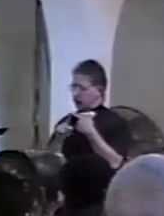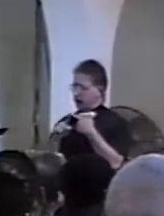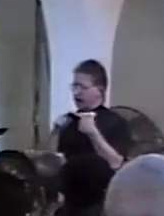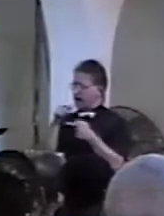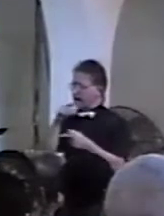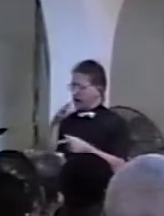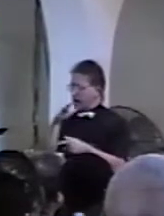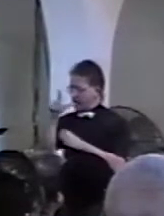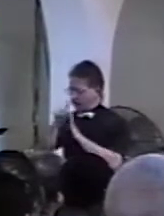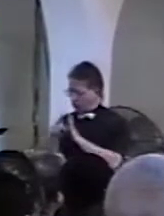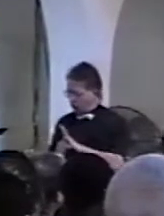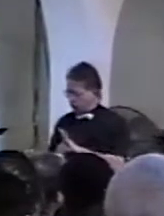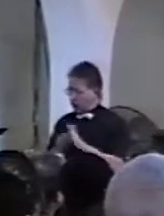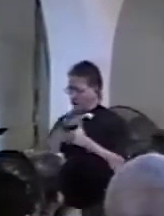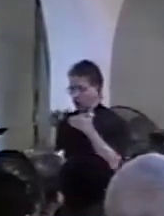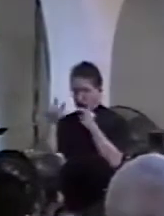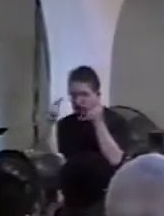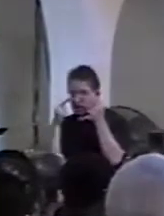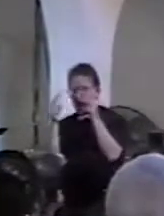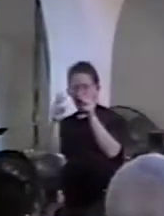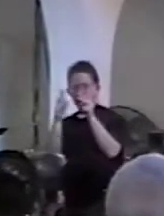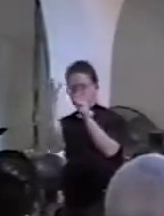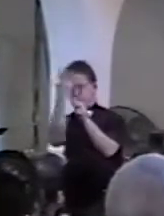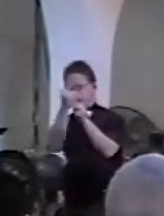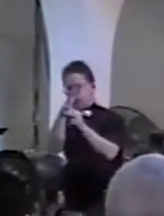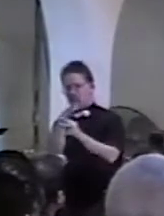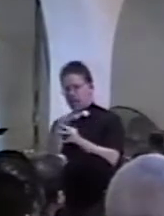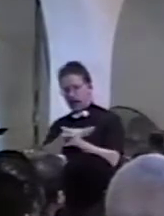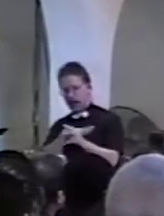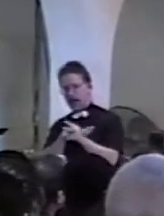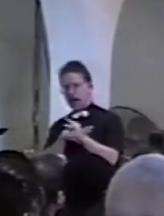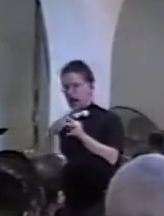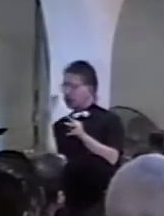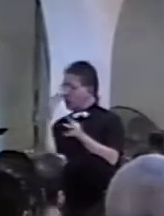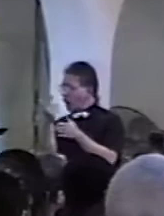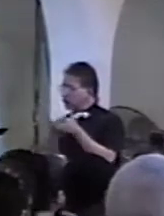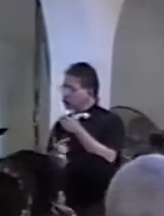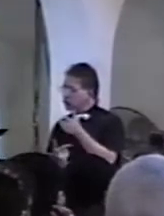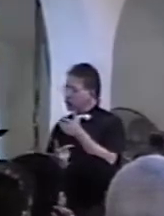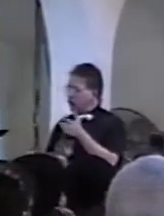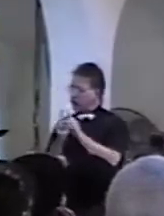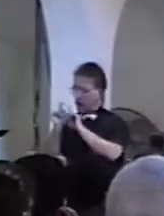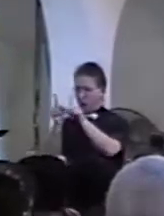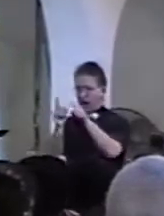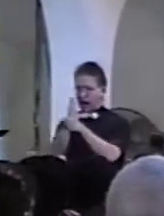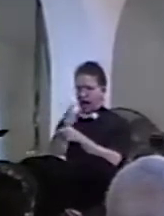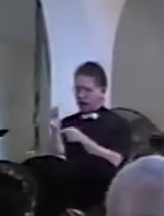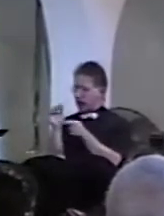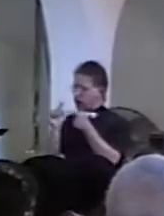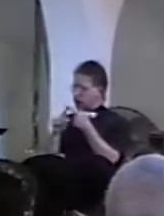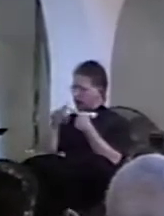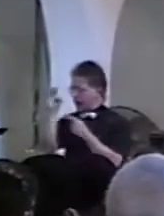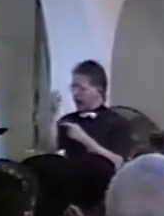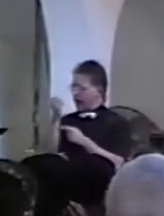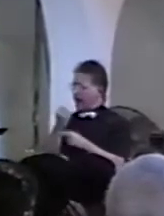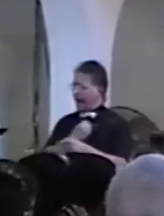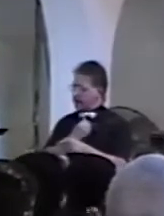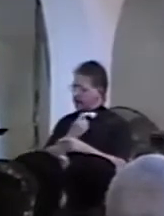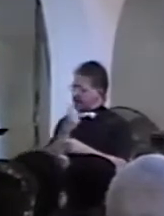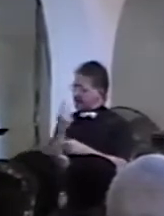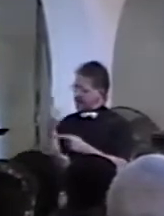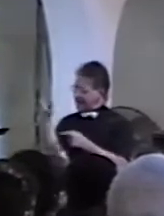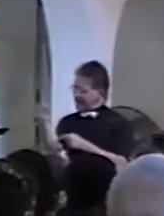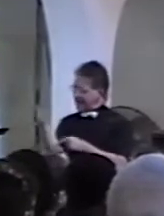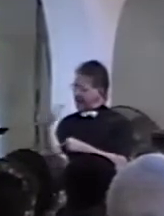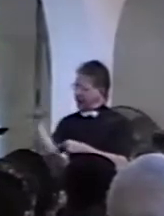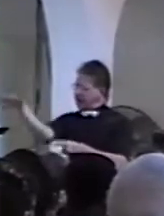her mother-in-law, all at once saw this beautiful woman. And you know what? He went and to the elders, it says, 10 of them,